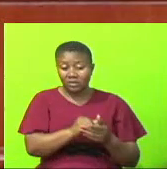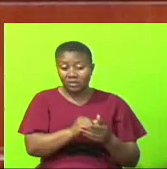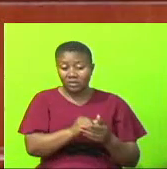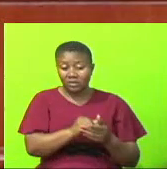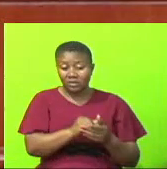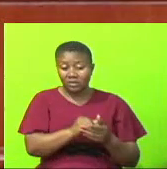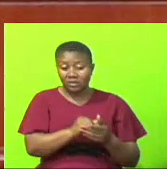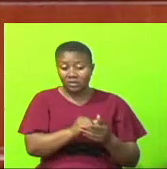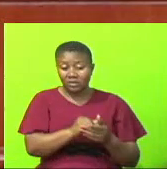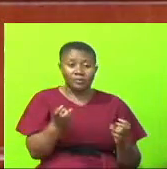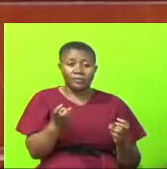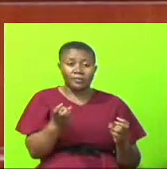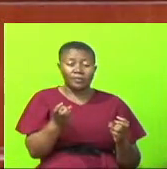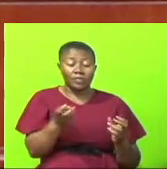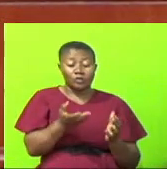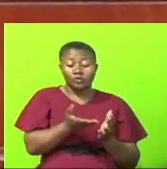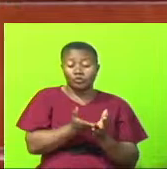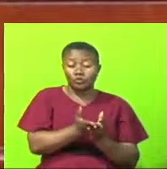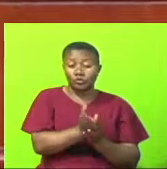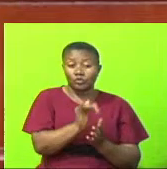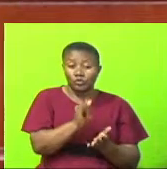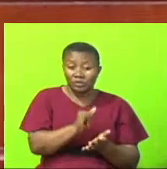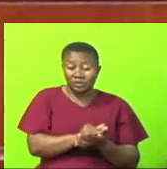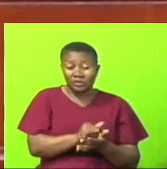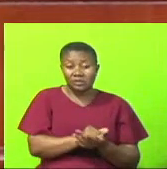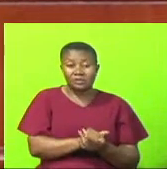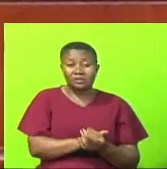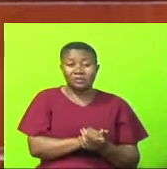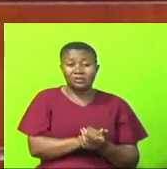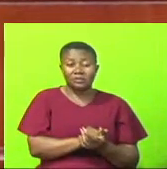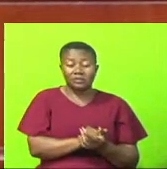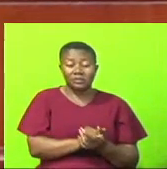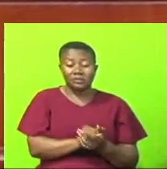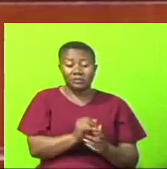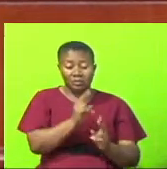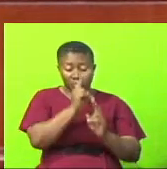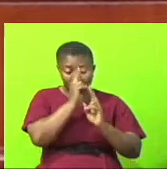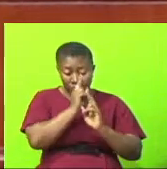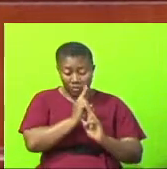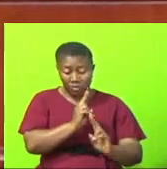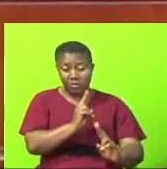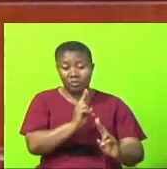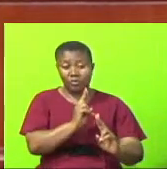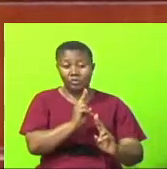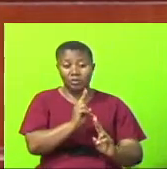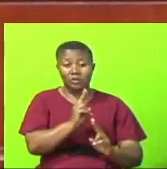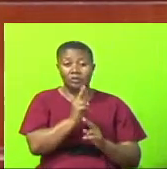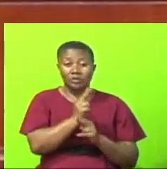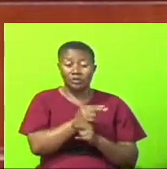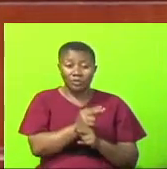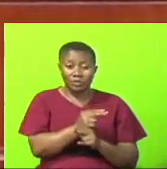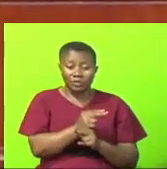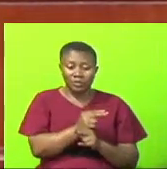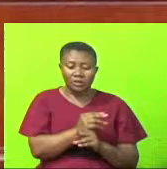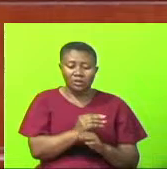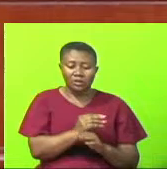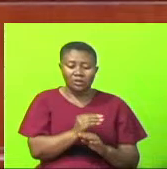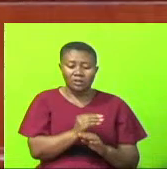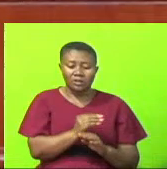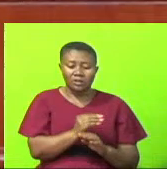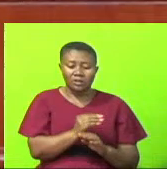And it's true that the Honorable Haruna Idrisu gave me a